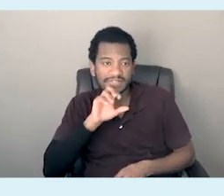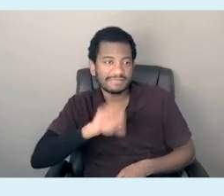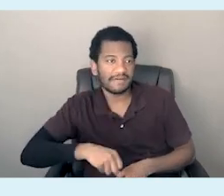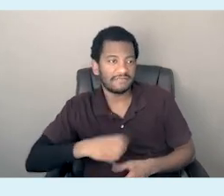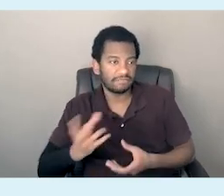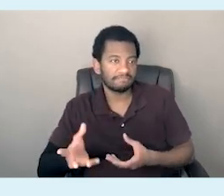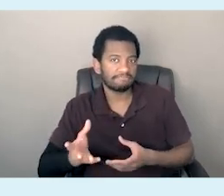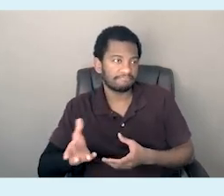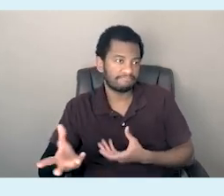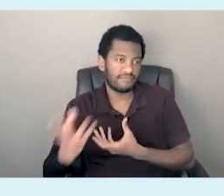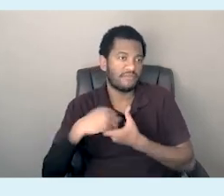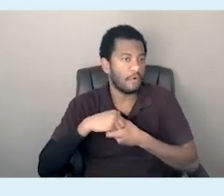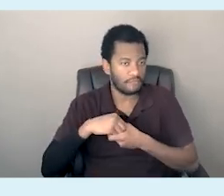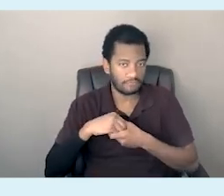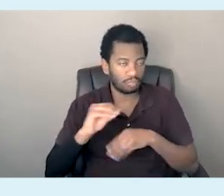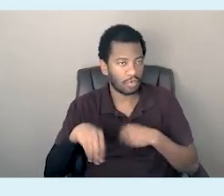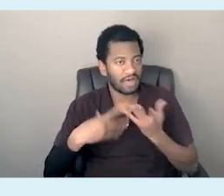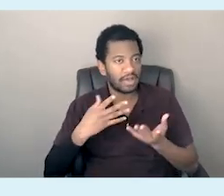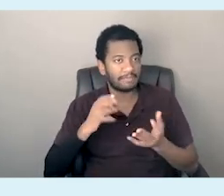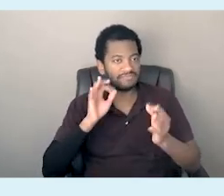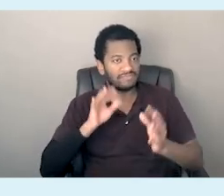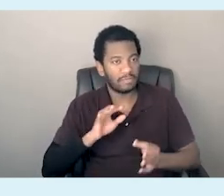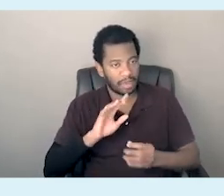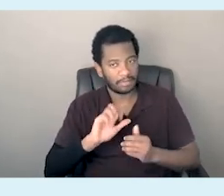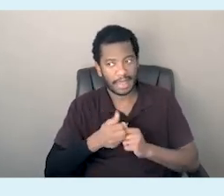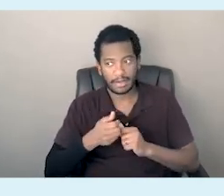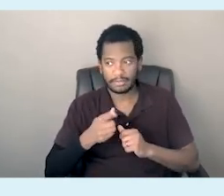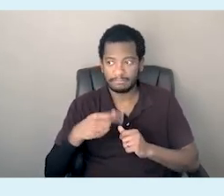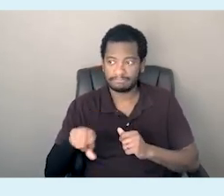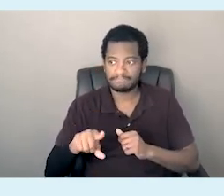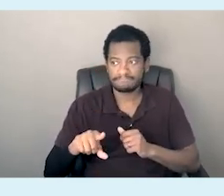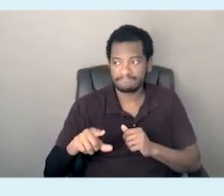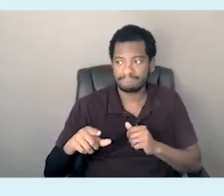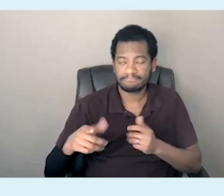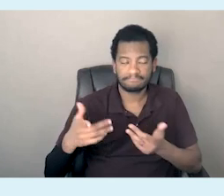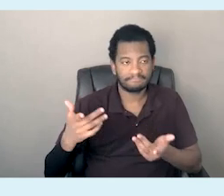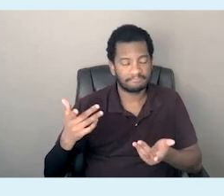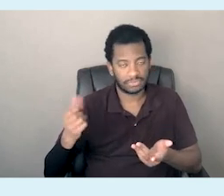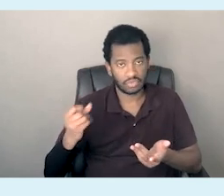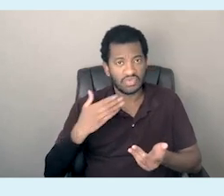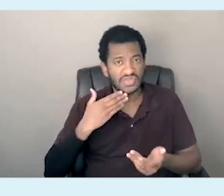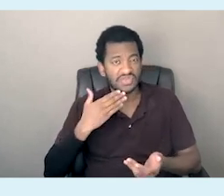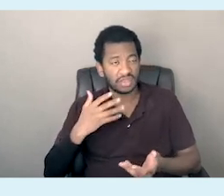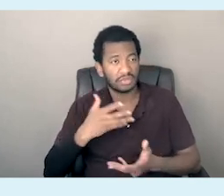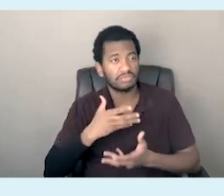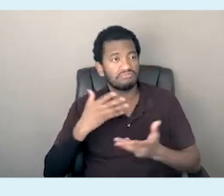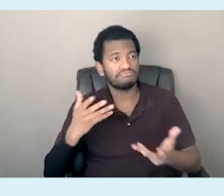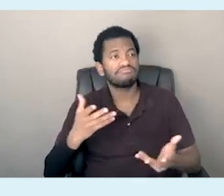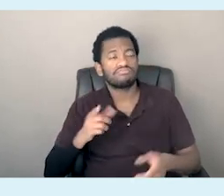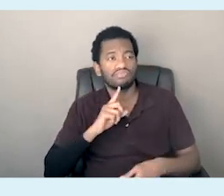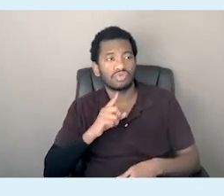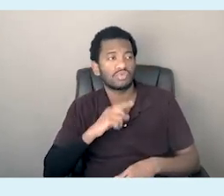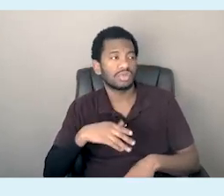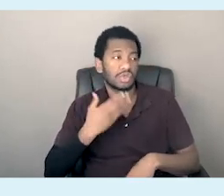you said, and give input on how this is reflecting for them when it comes. So thank you very much. This was very good